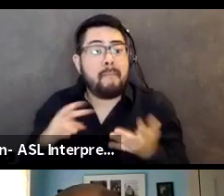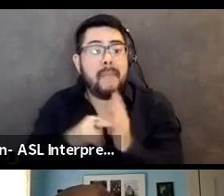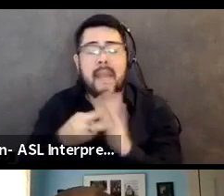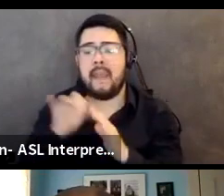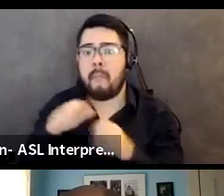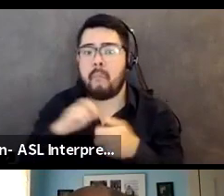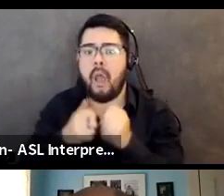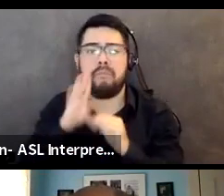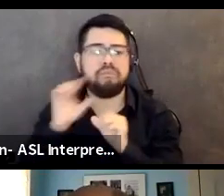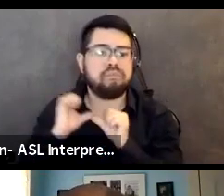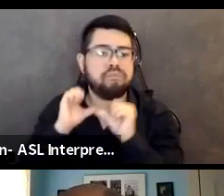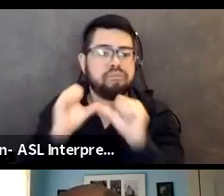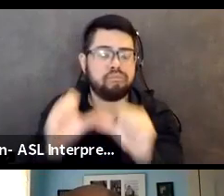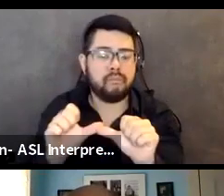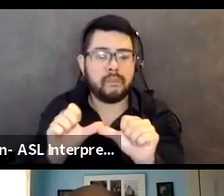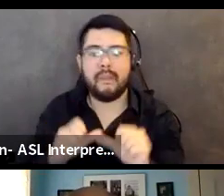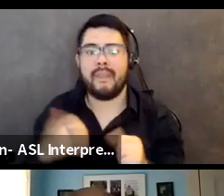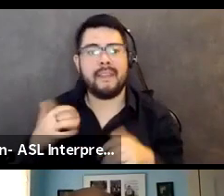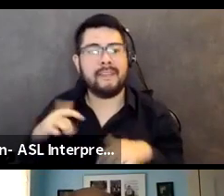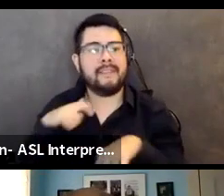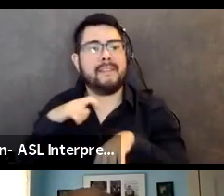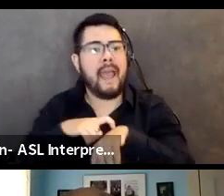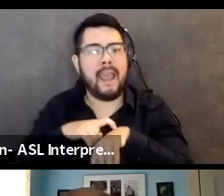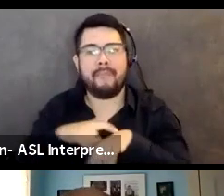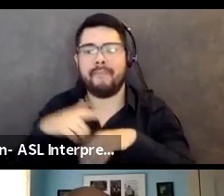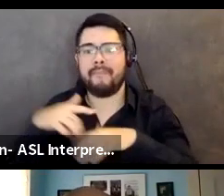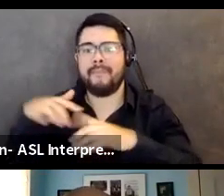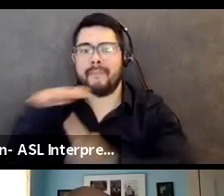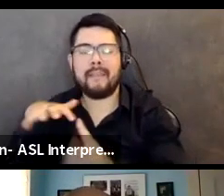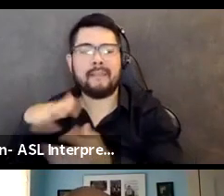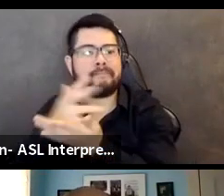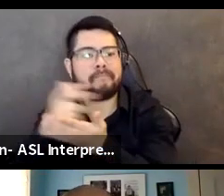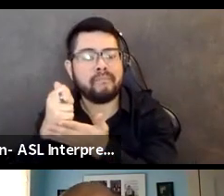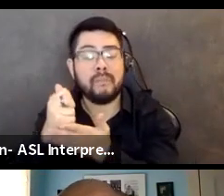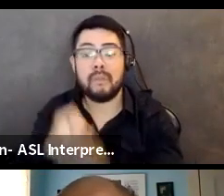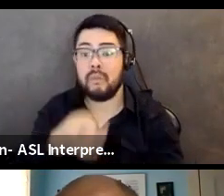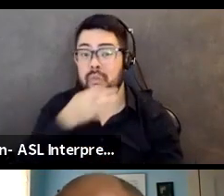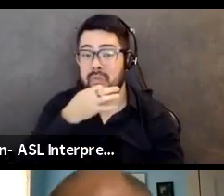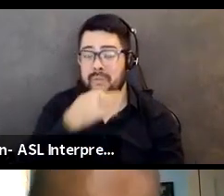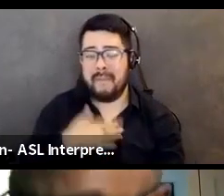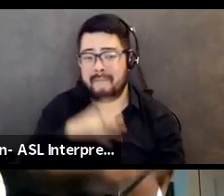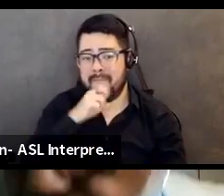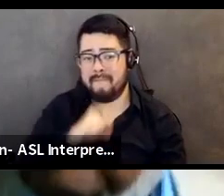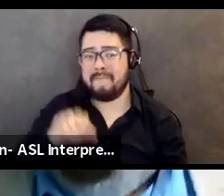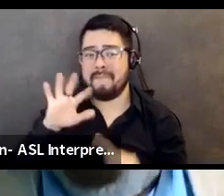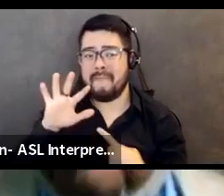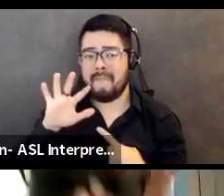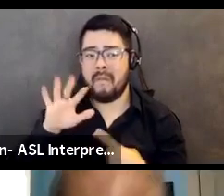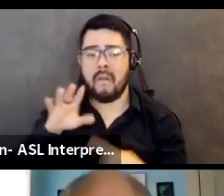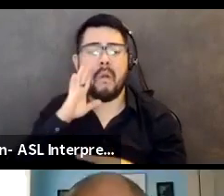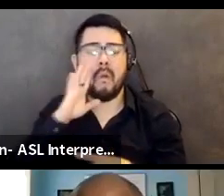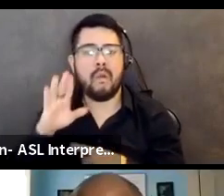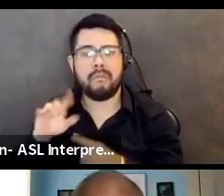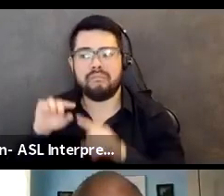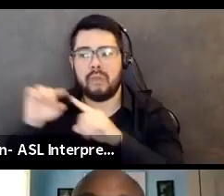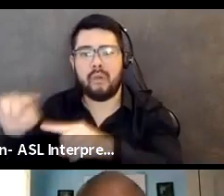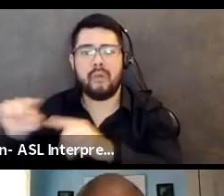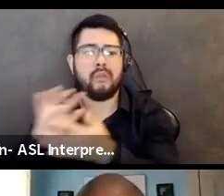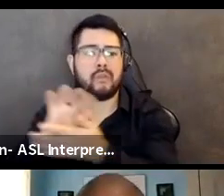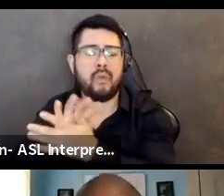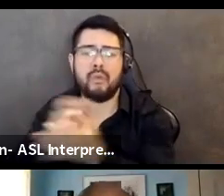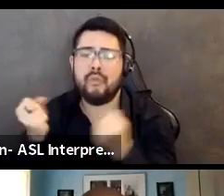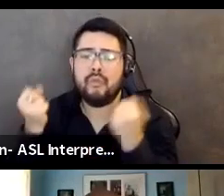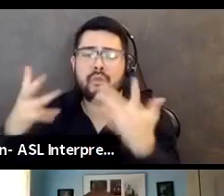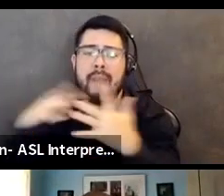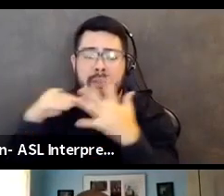going away we are out of space it is difficult to know that soon my five-year-old will be in an overcrowded school just like